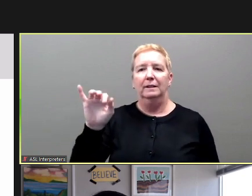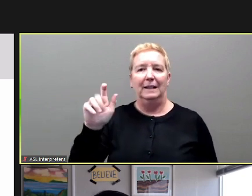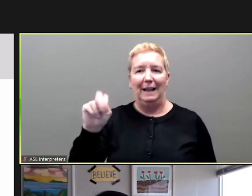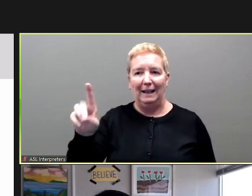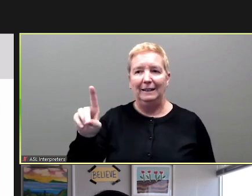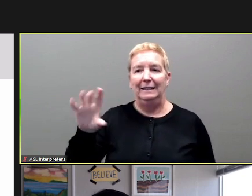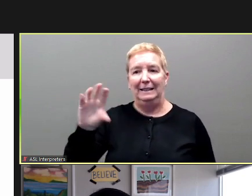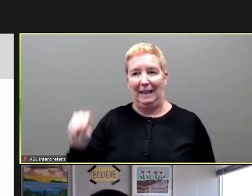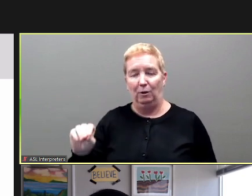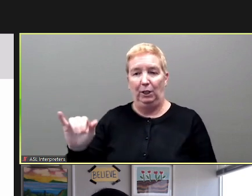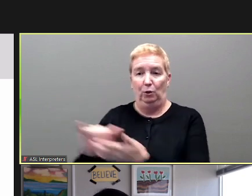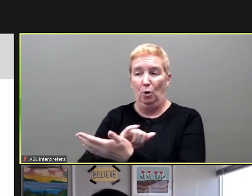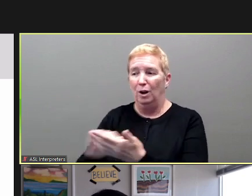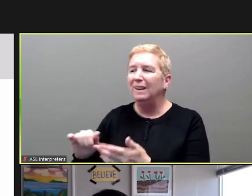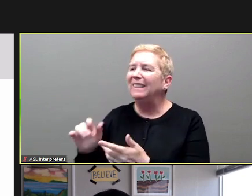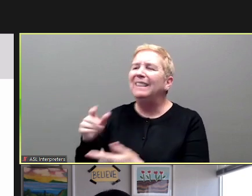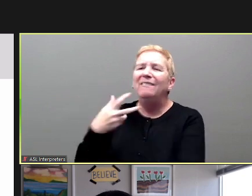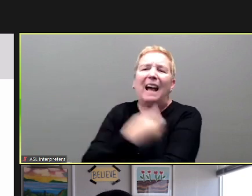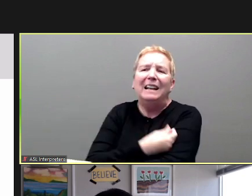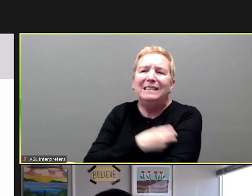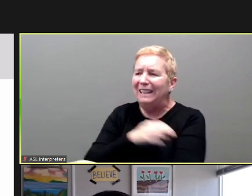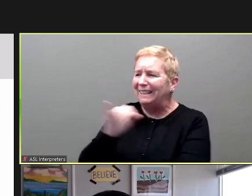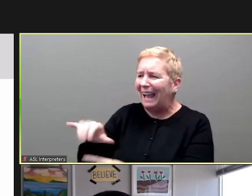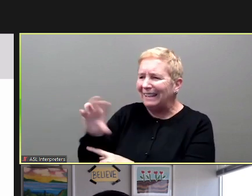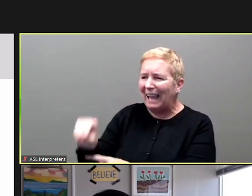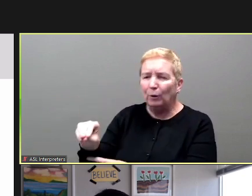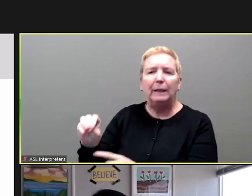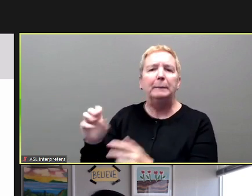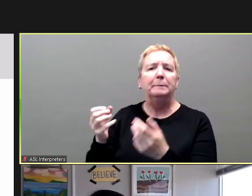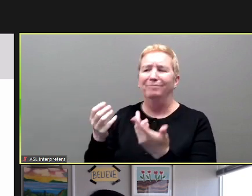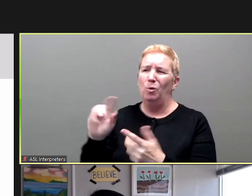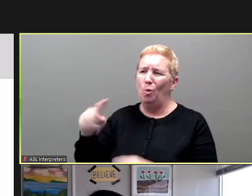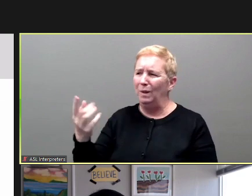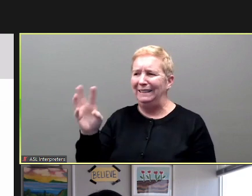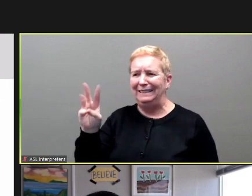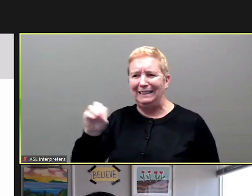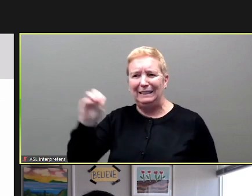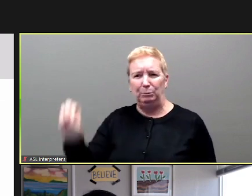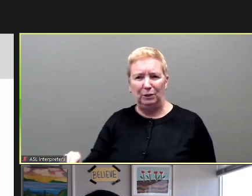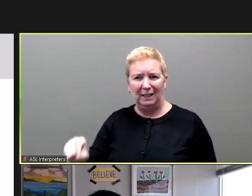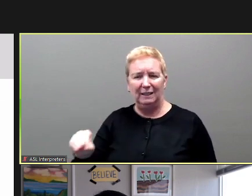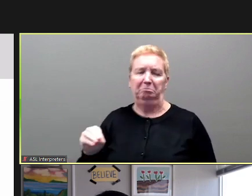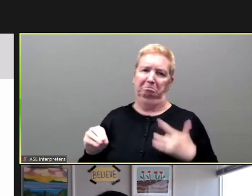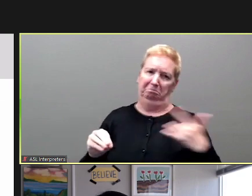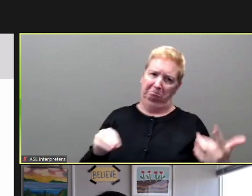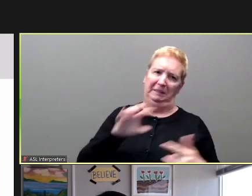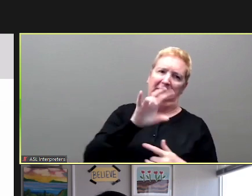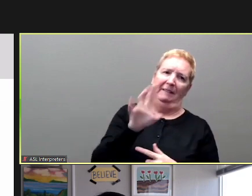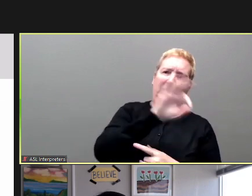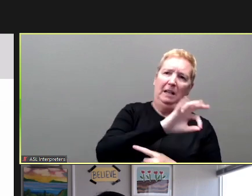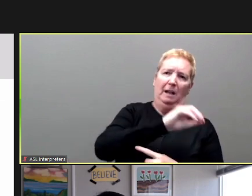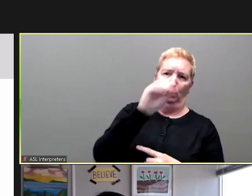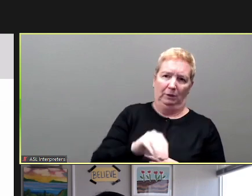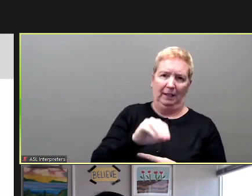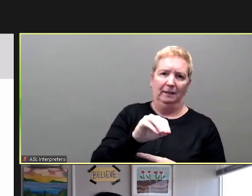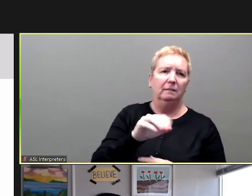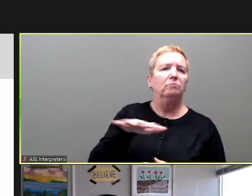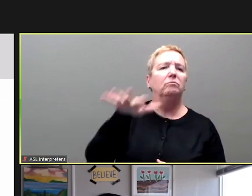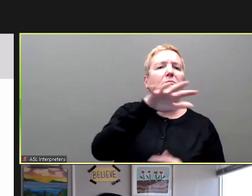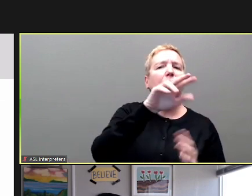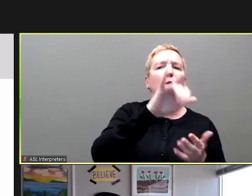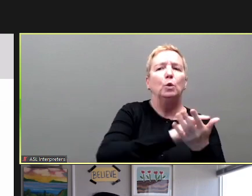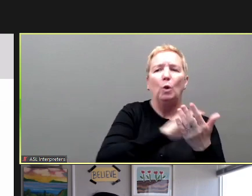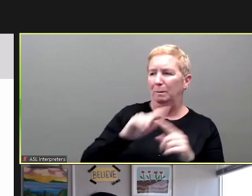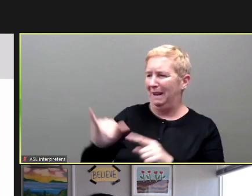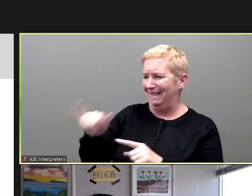was low compared to the rest of the state. It was 60% compared to 79% for the rest of New York. And they